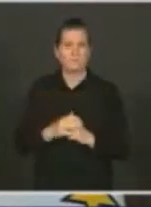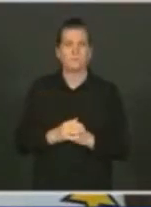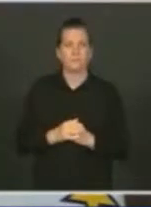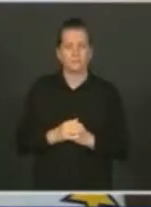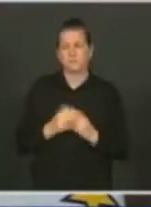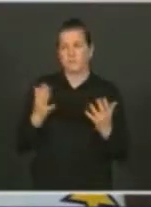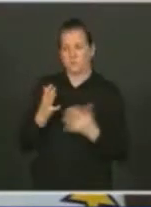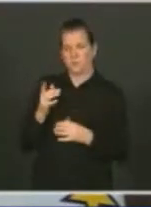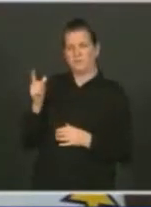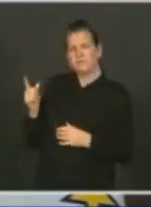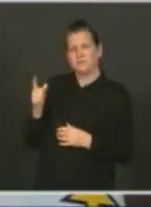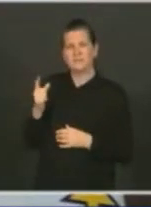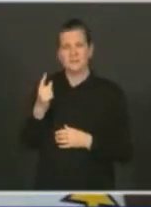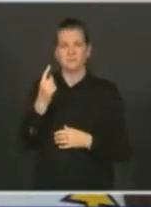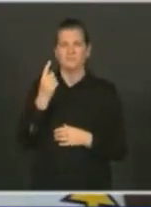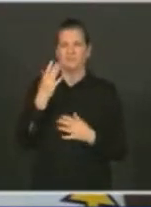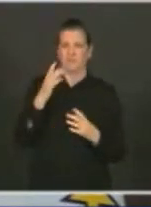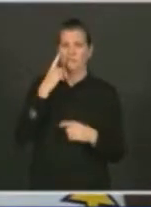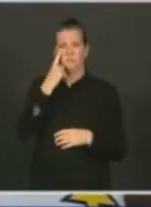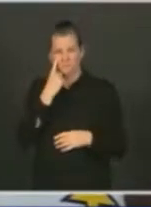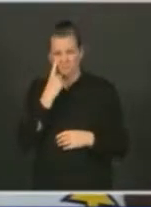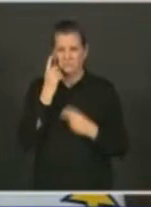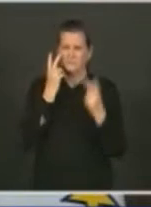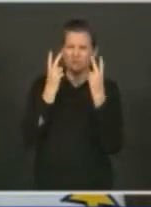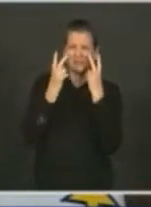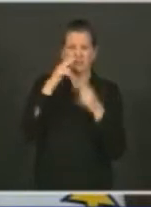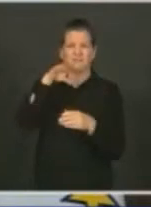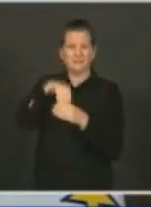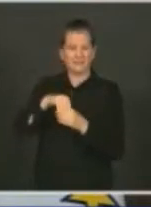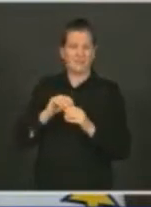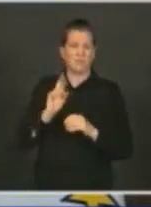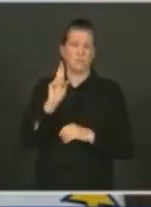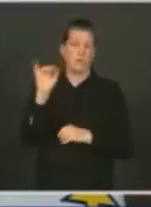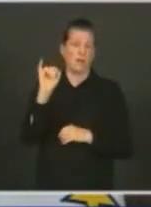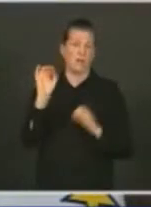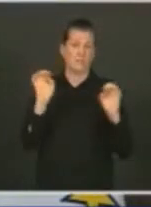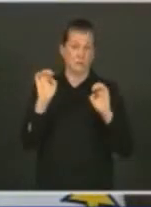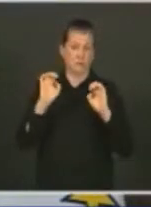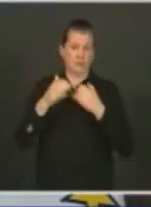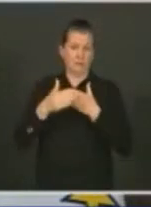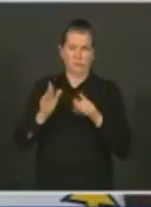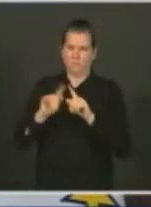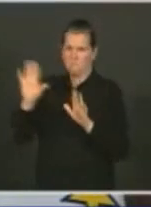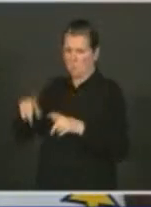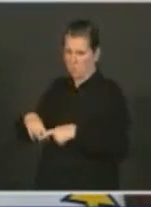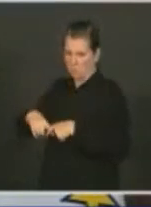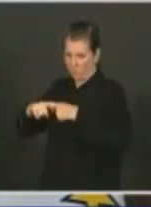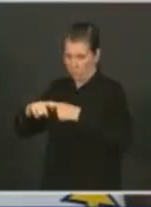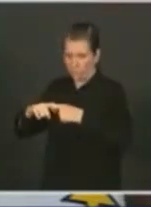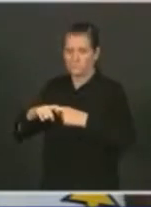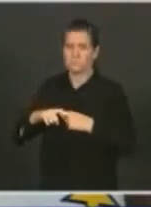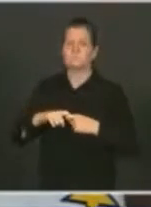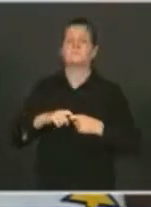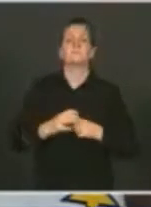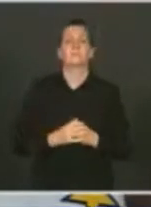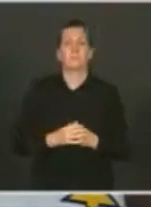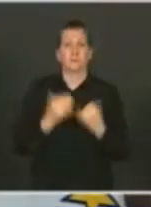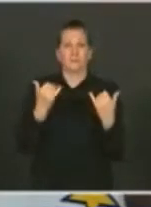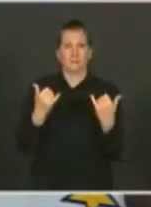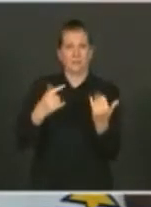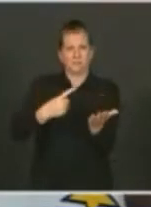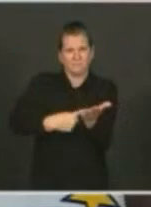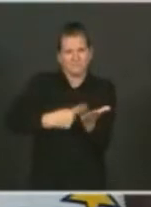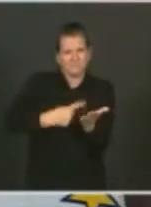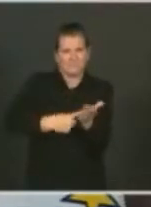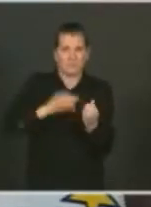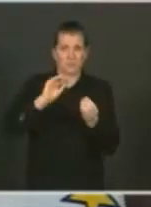right now inside a Rhode Island hospital and emergency room. But before we do that, we'll do what we always do. We'll begin with the data, and I ask you